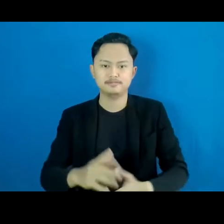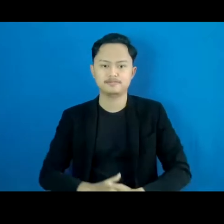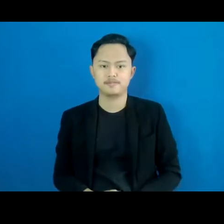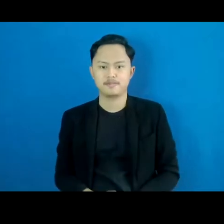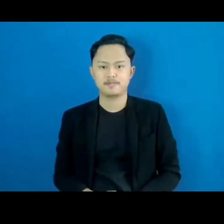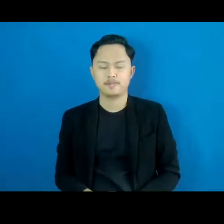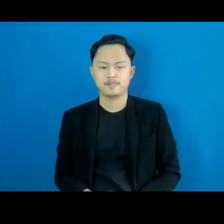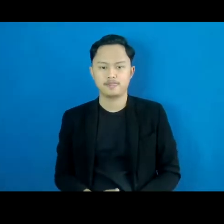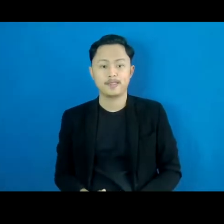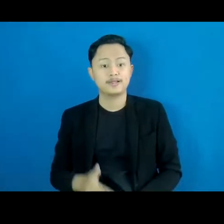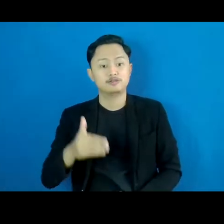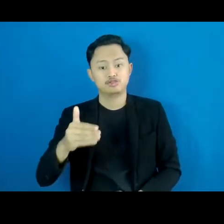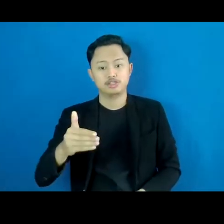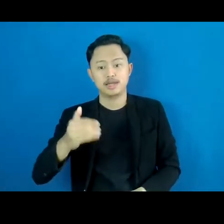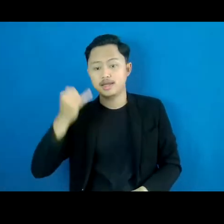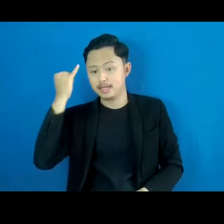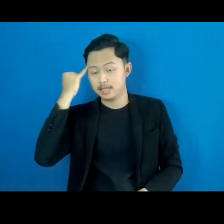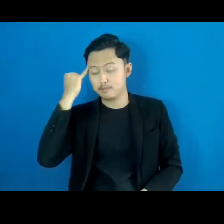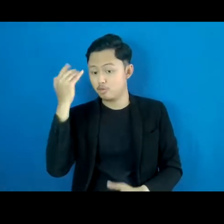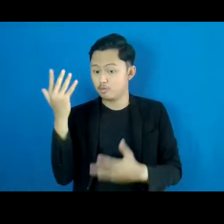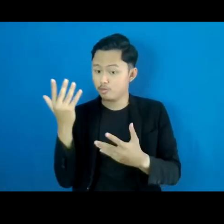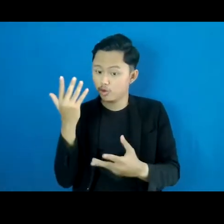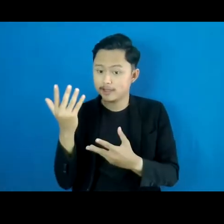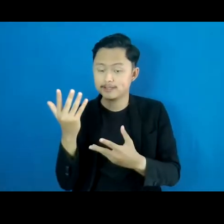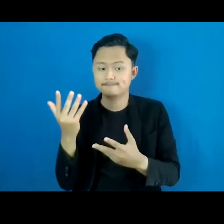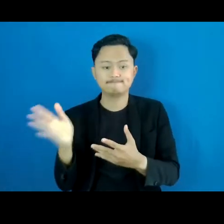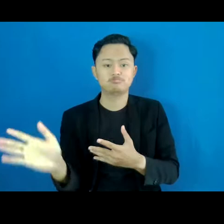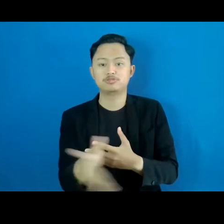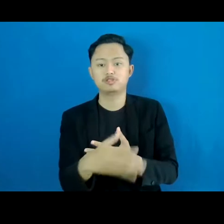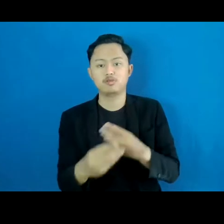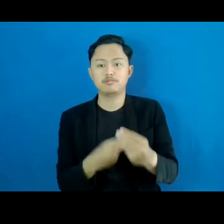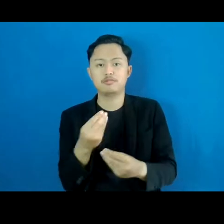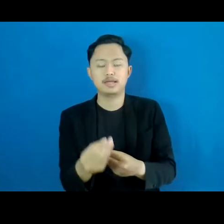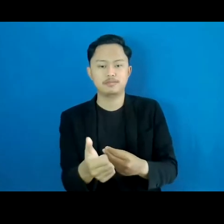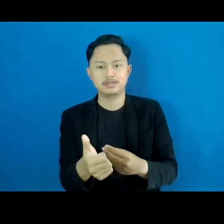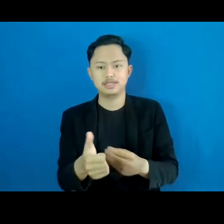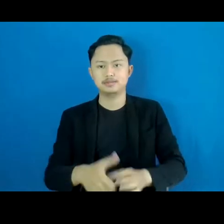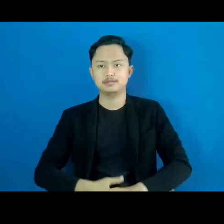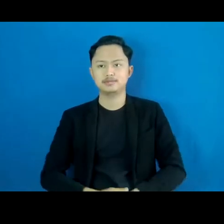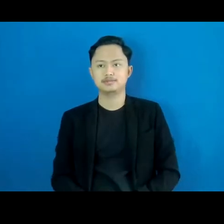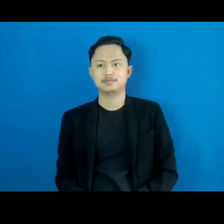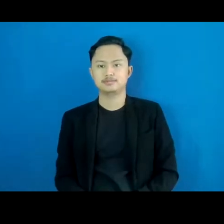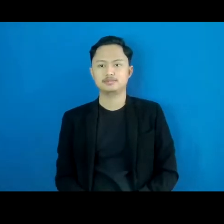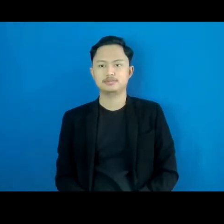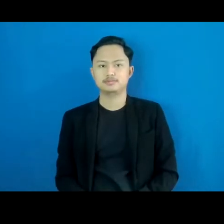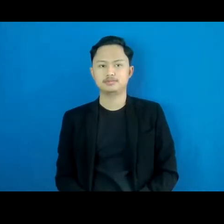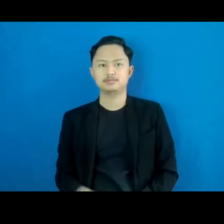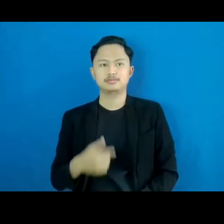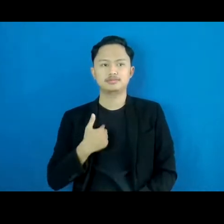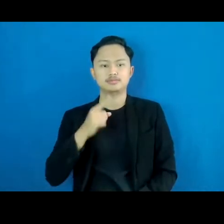this knowledge can be a learning for all of us today. So I ask Mr.